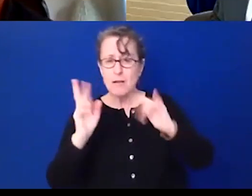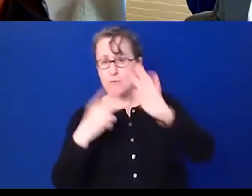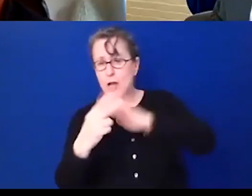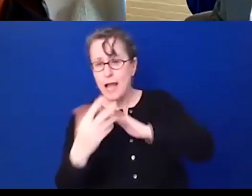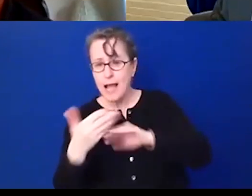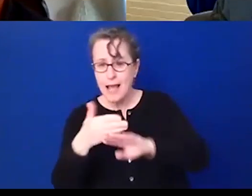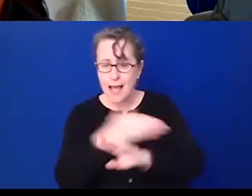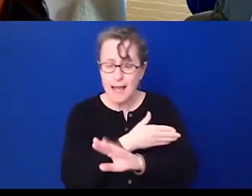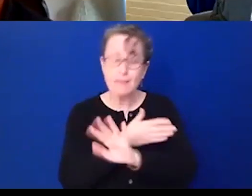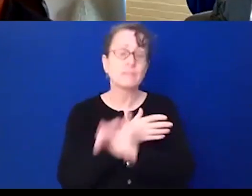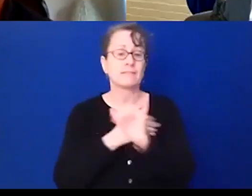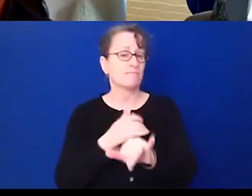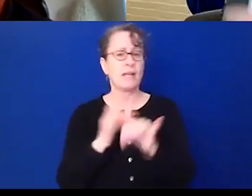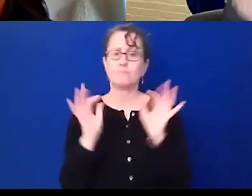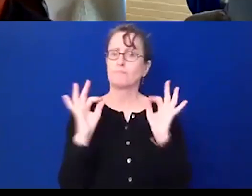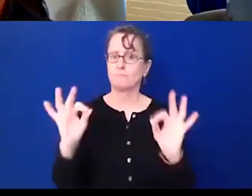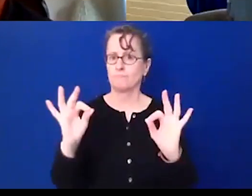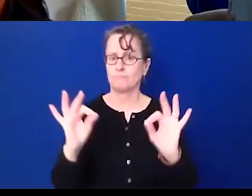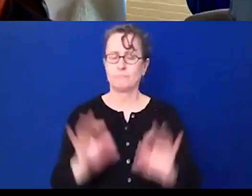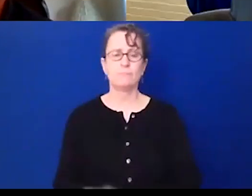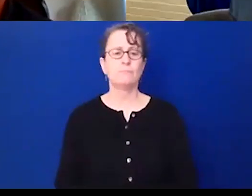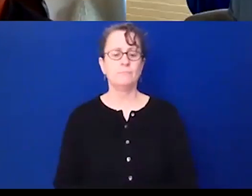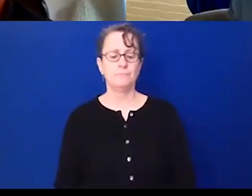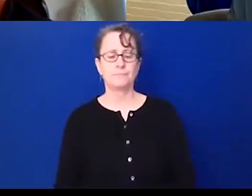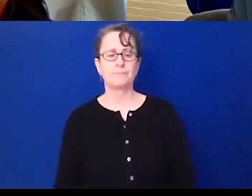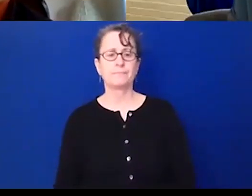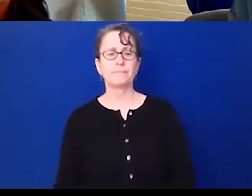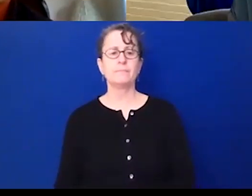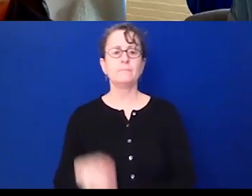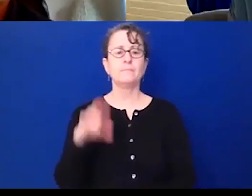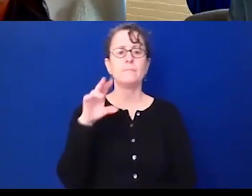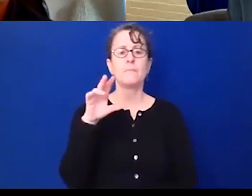Ian. Hey, Dan. Is the